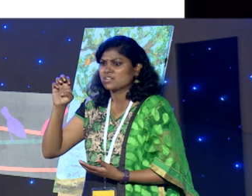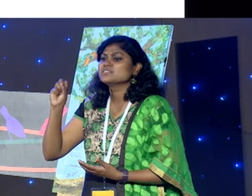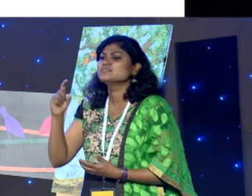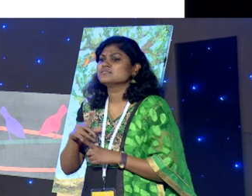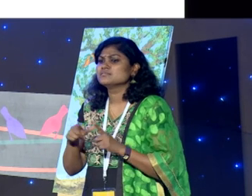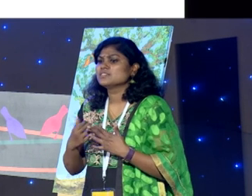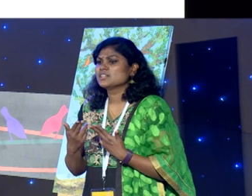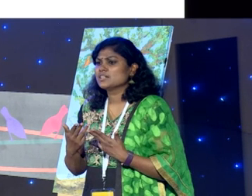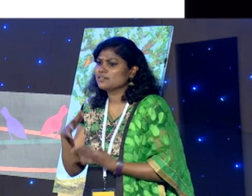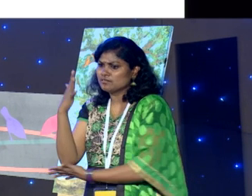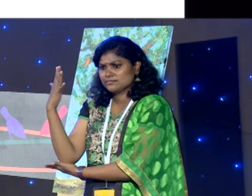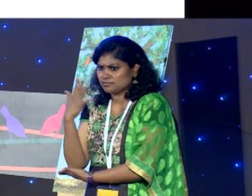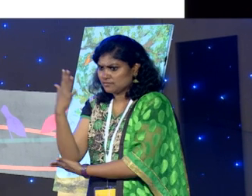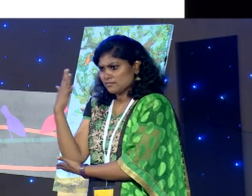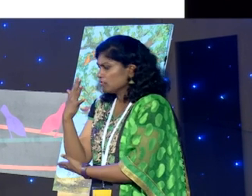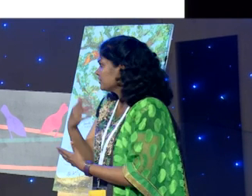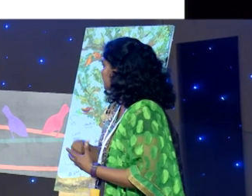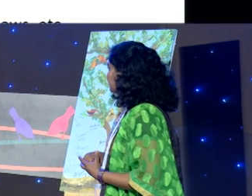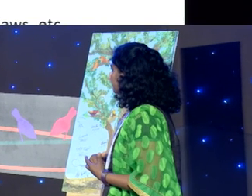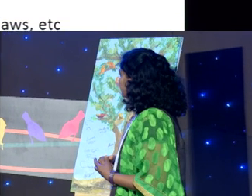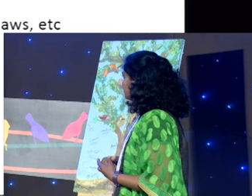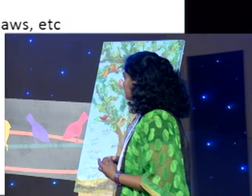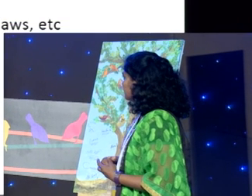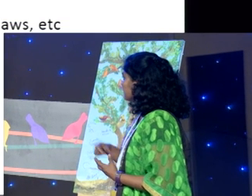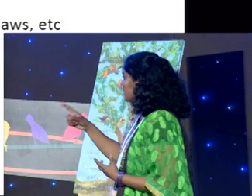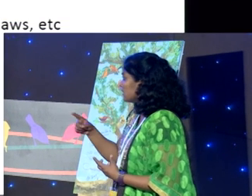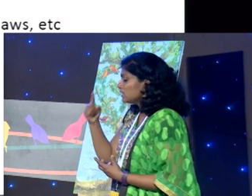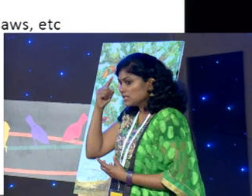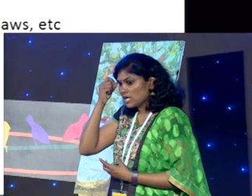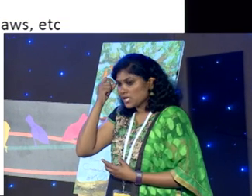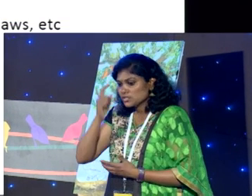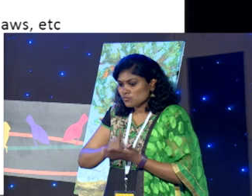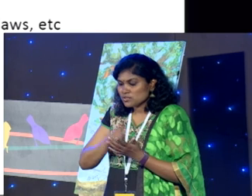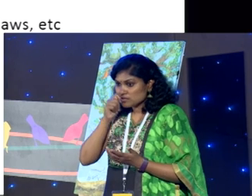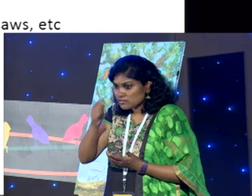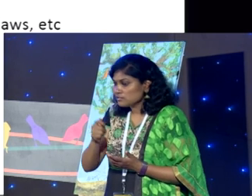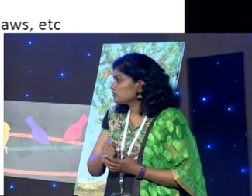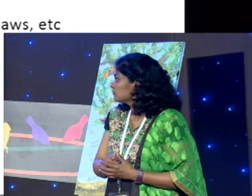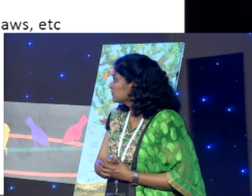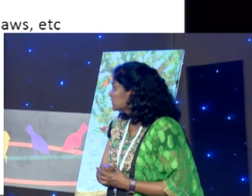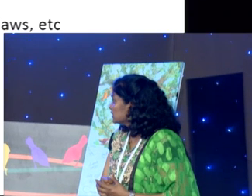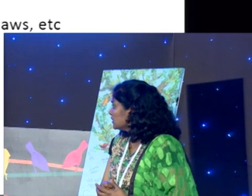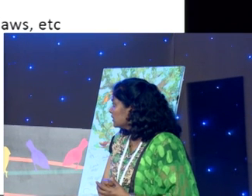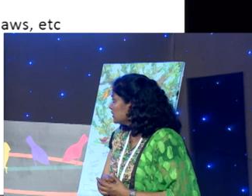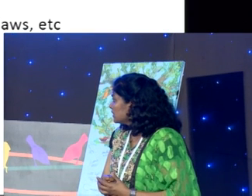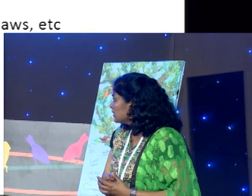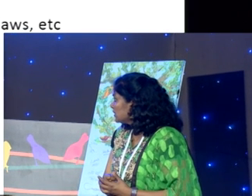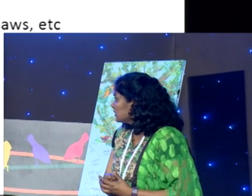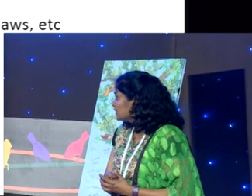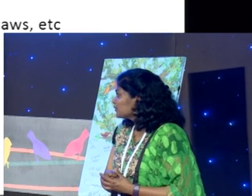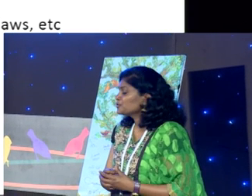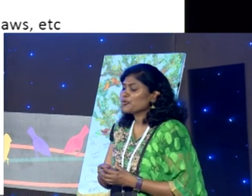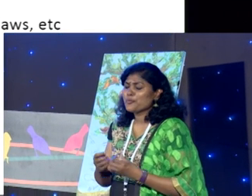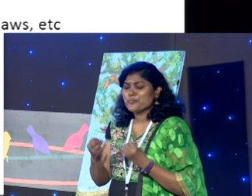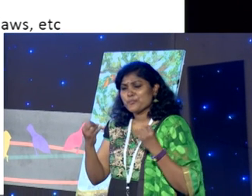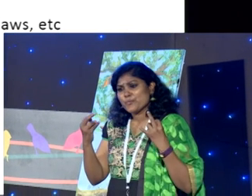we have 48 tiger reserves in India. And the fact is that out of these 48 tiger reserves, 700 of our fresh water